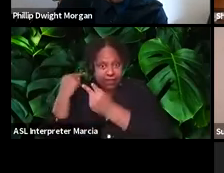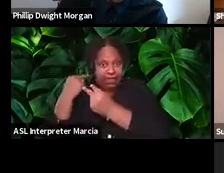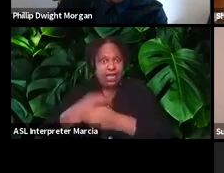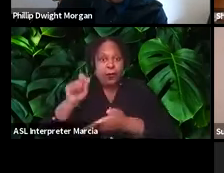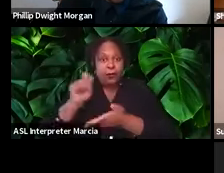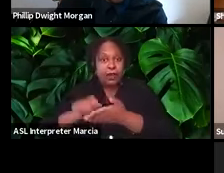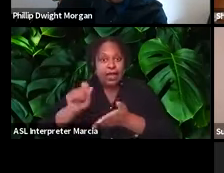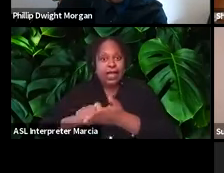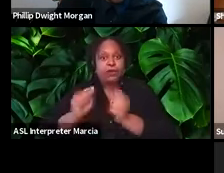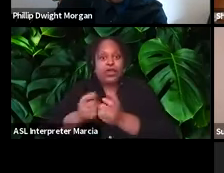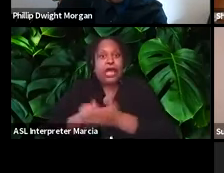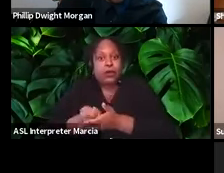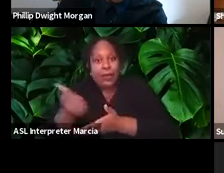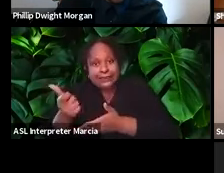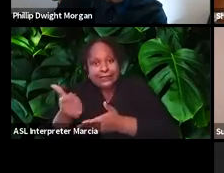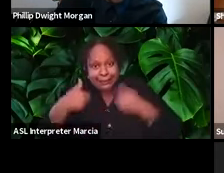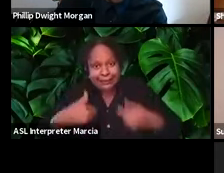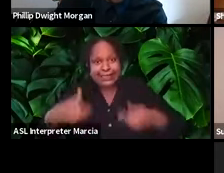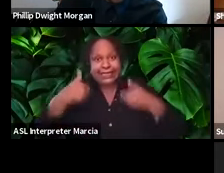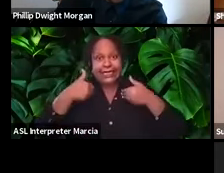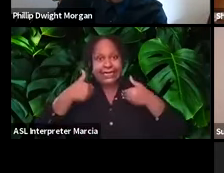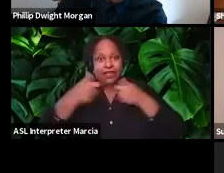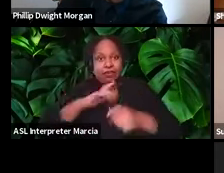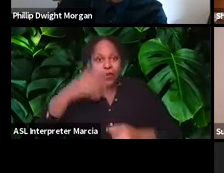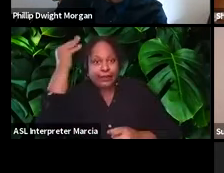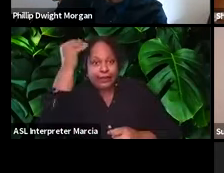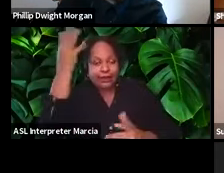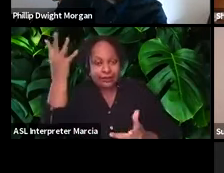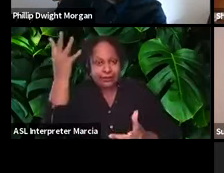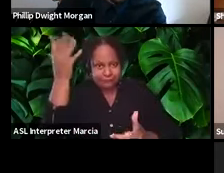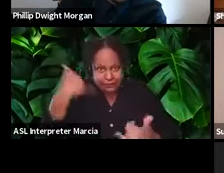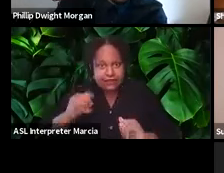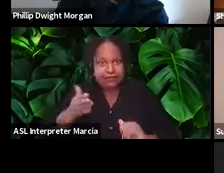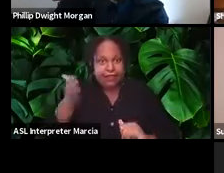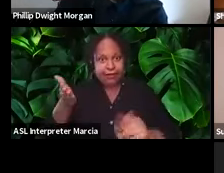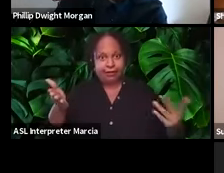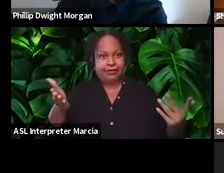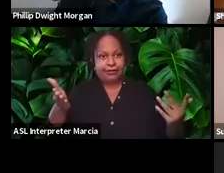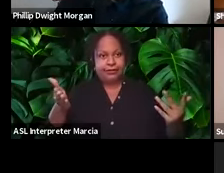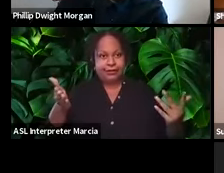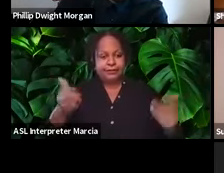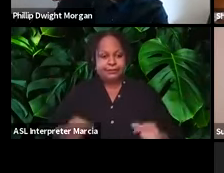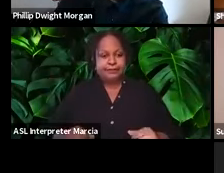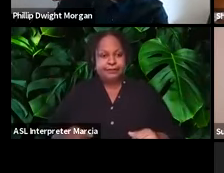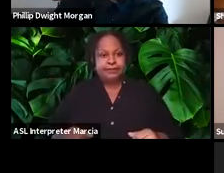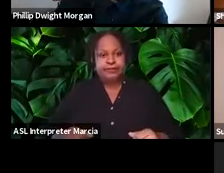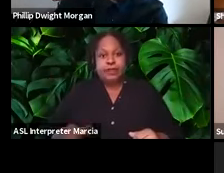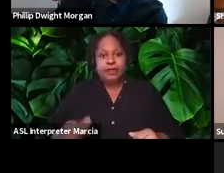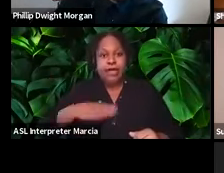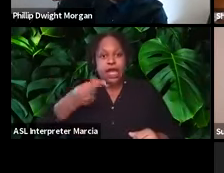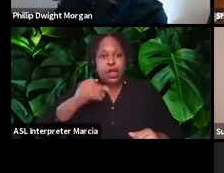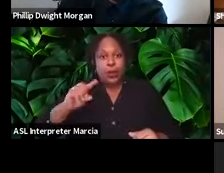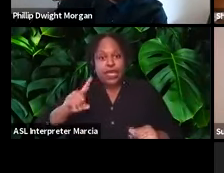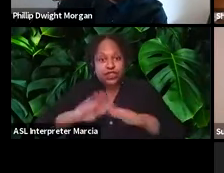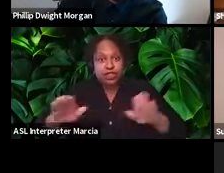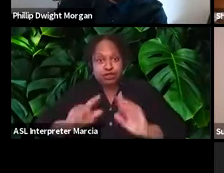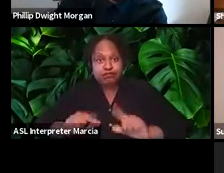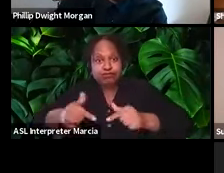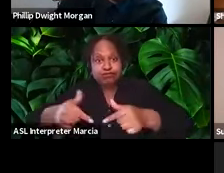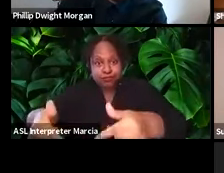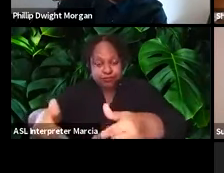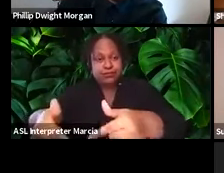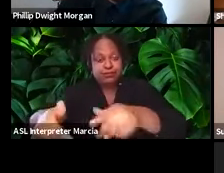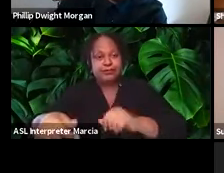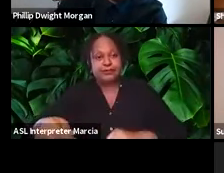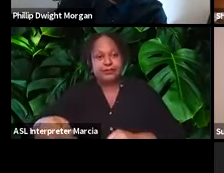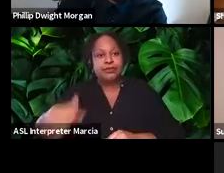without erasing me from your consciousness? So that my grandchildren, I was at